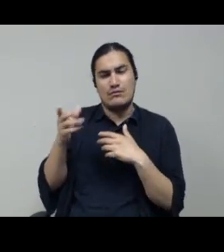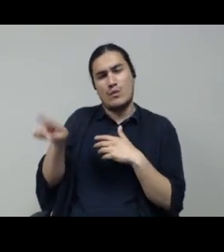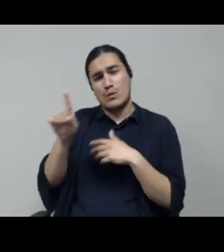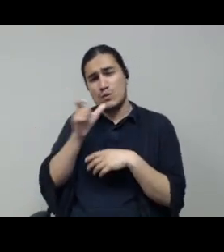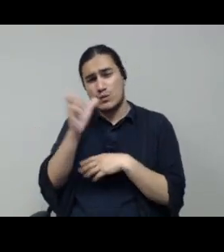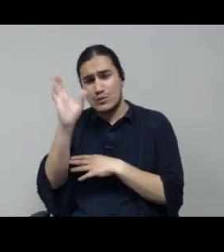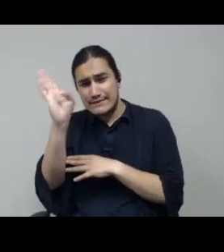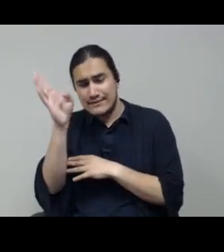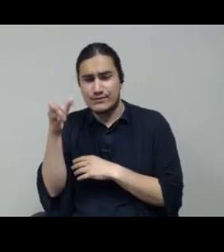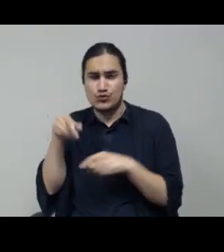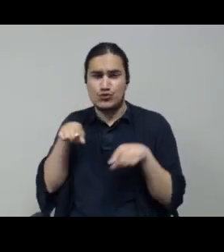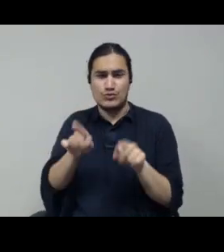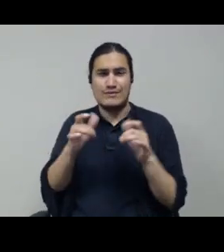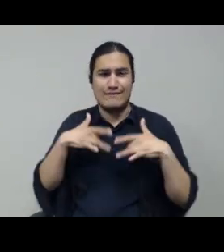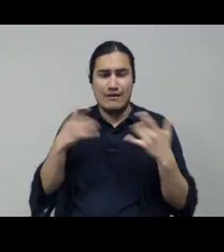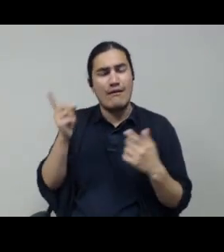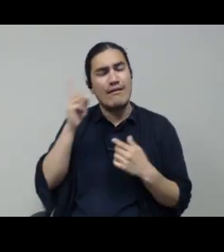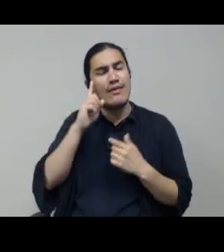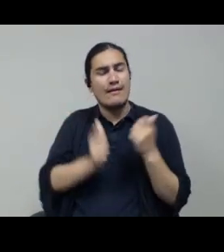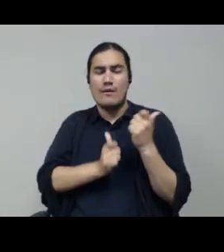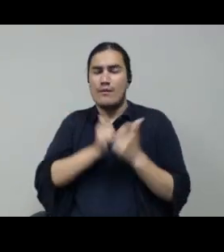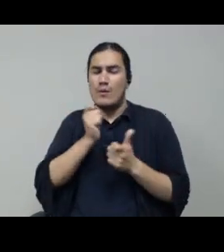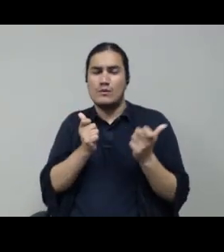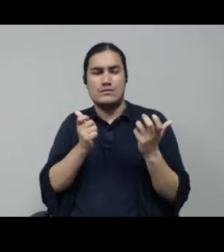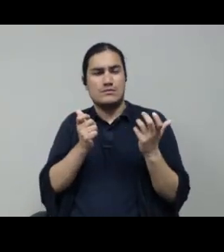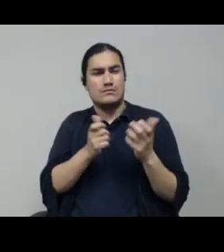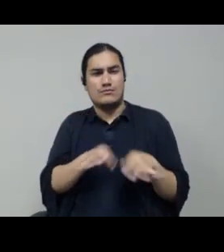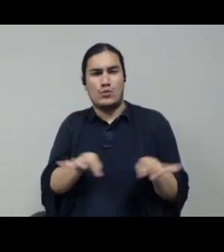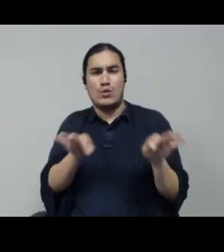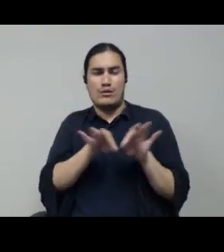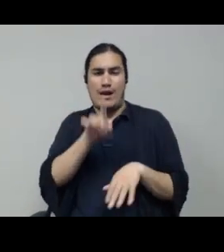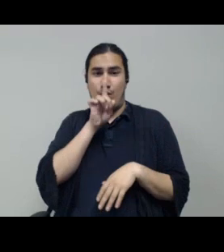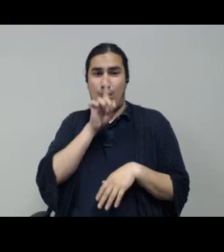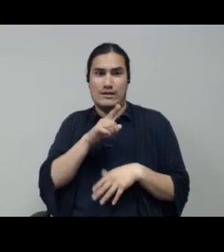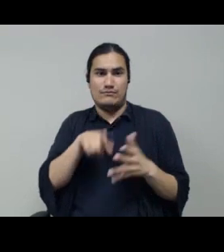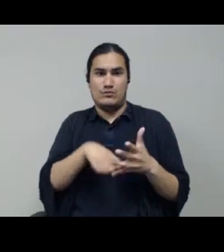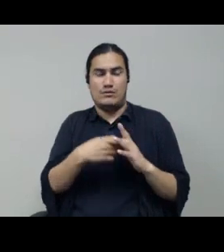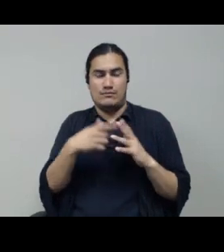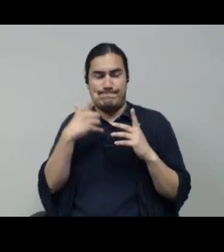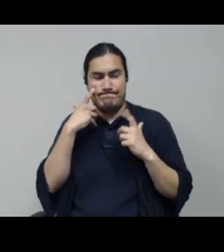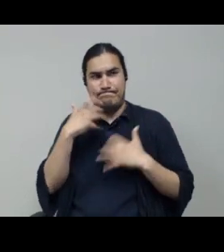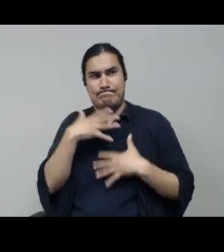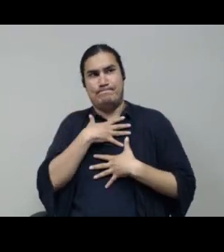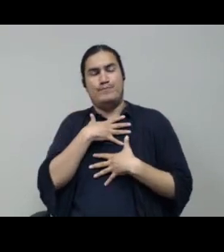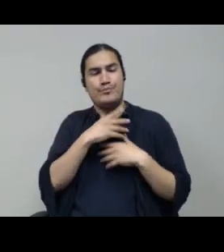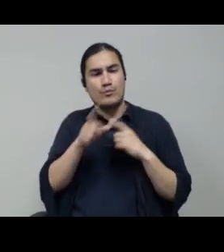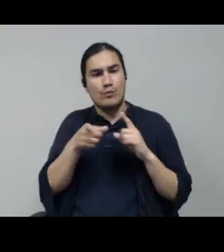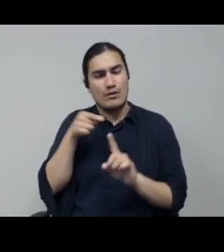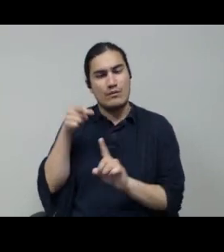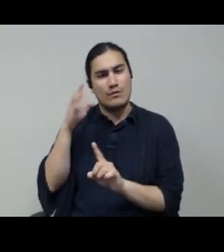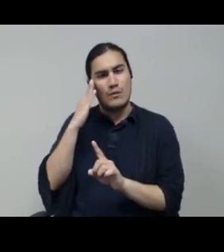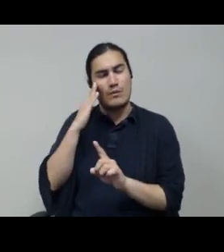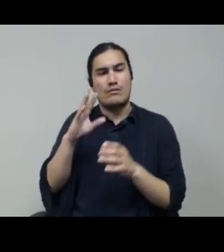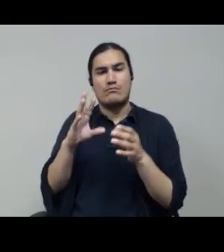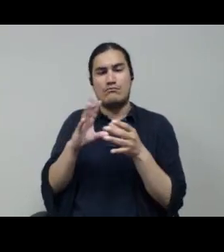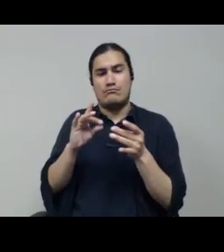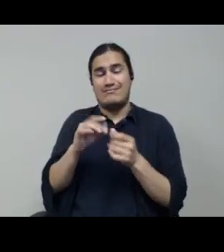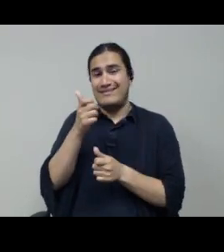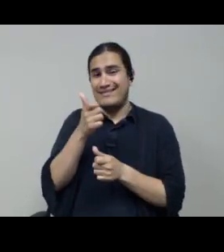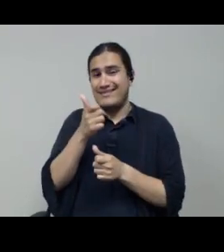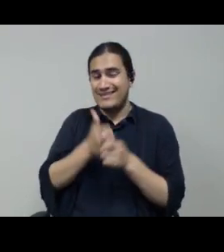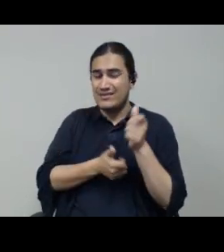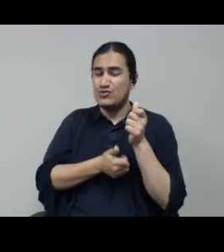event. I think one of the most meaningful and I got really choked up was the reciting of each and every